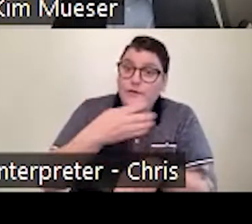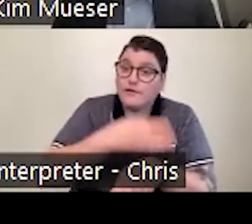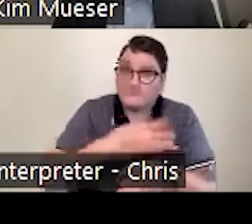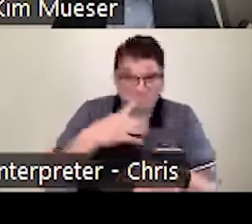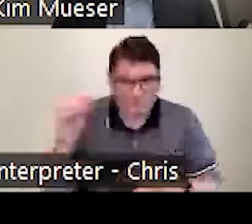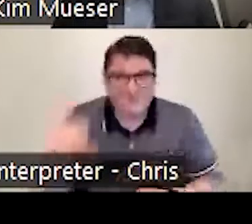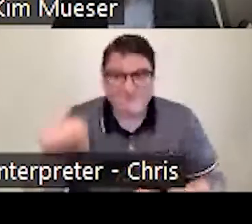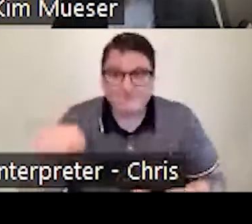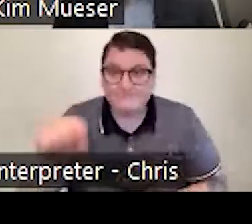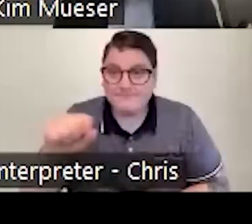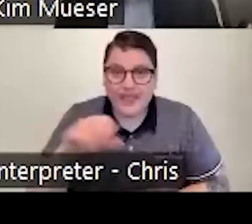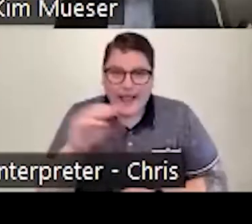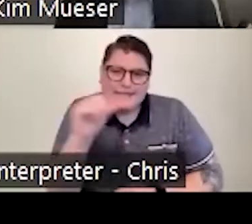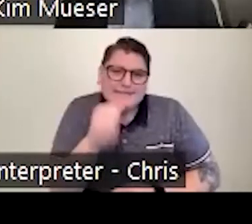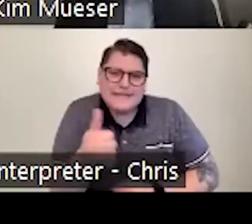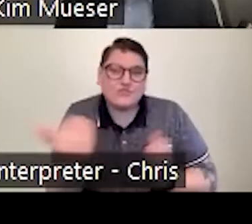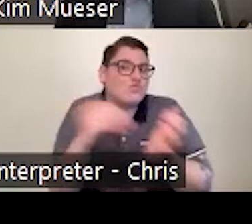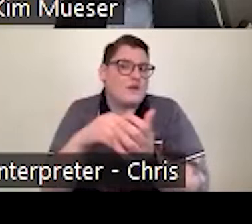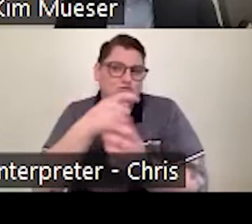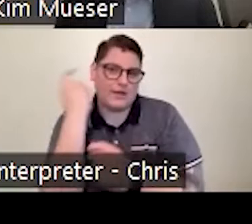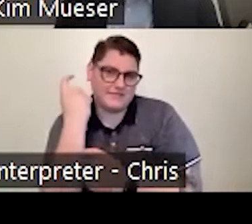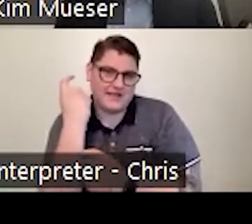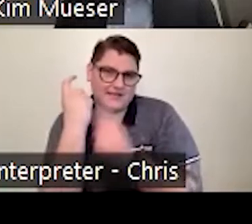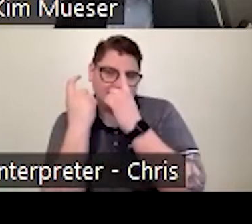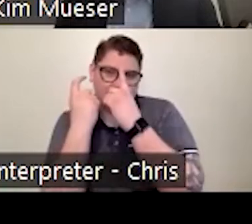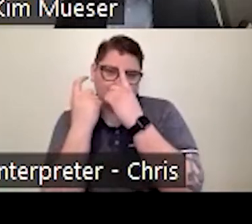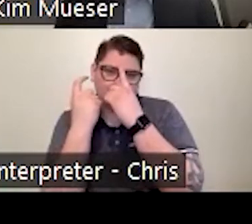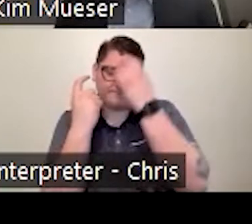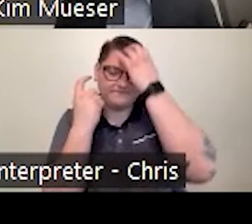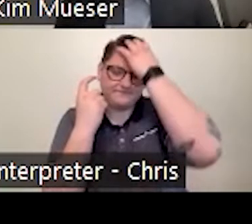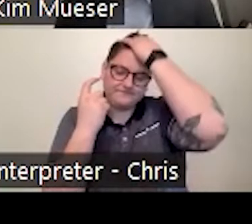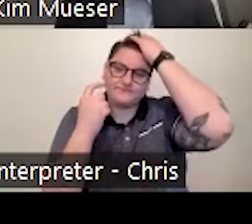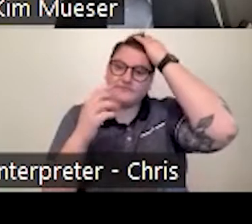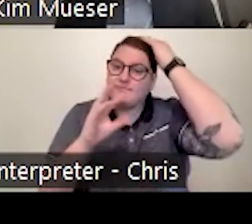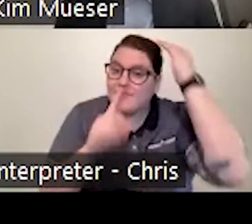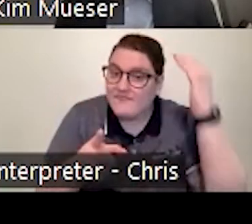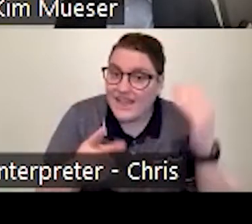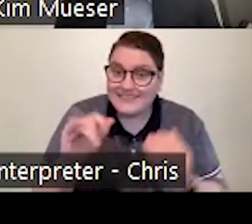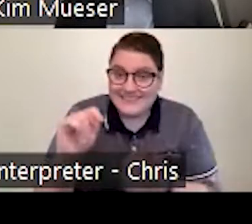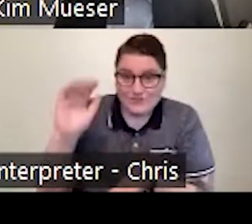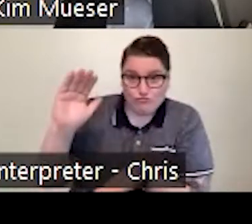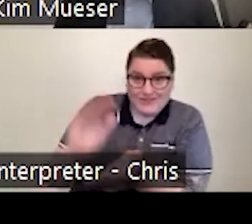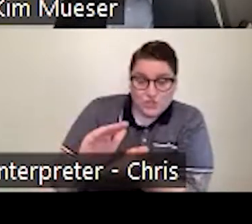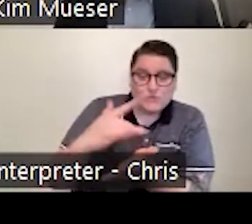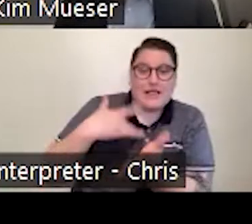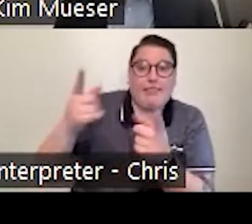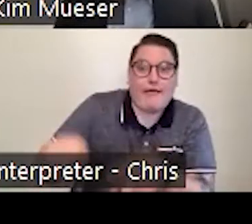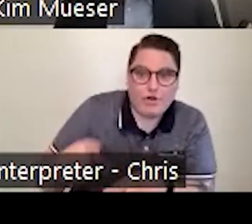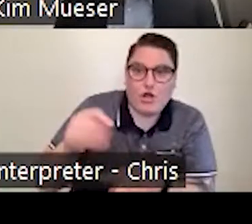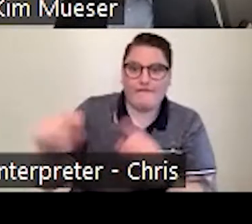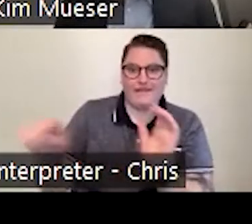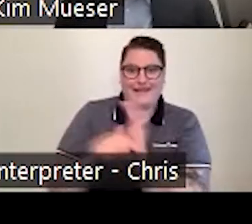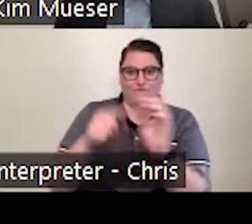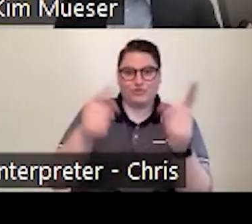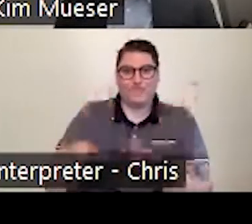It does not re-traumatize individuals, and in fact, it reduces the likelihood of adverse events that may occur,